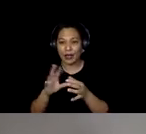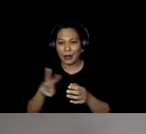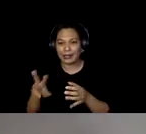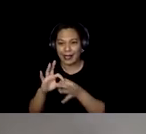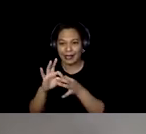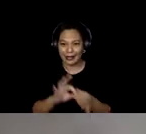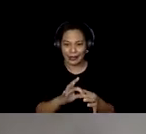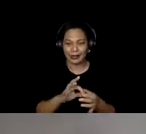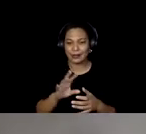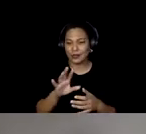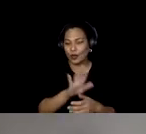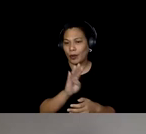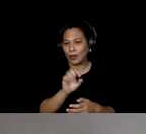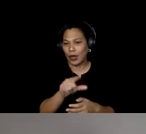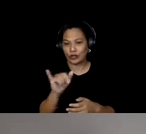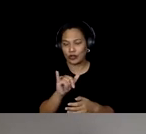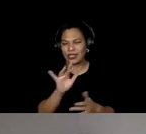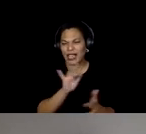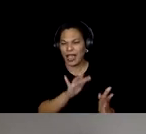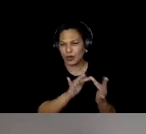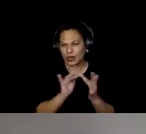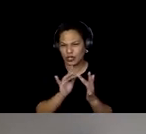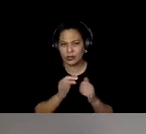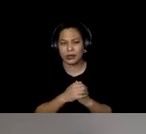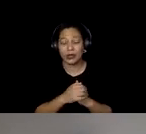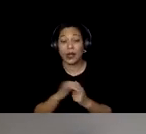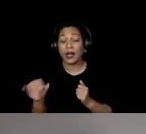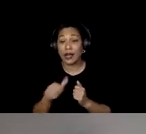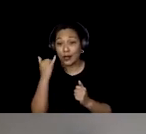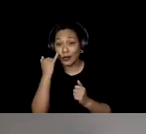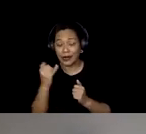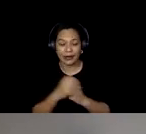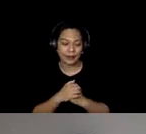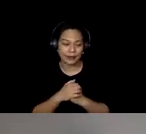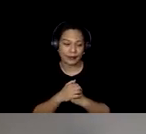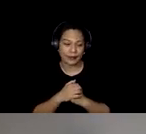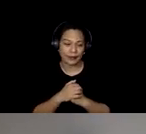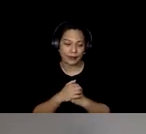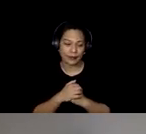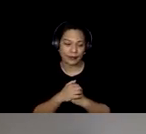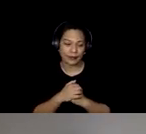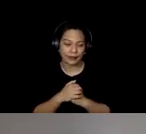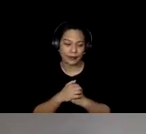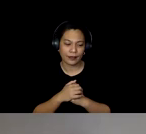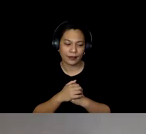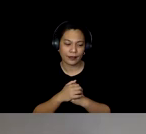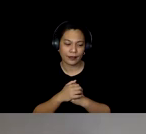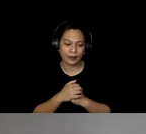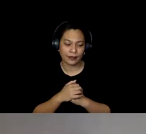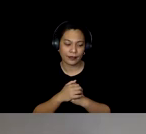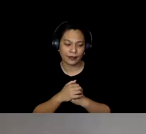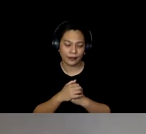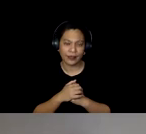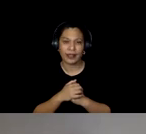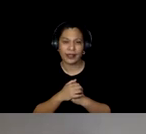good example of outreach. Another way to get your link out there is to sign up for